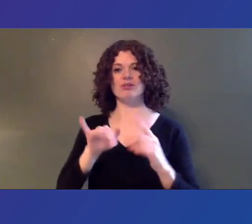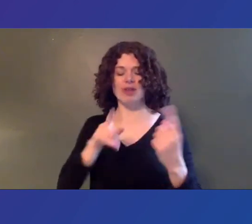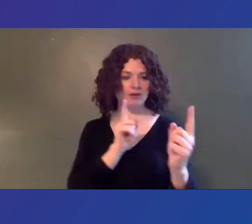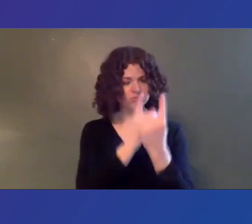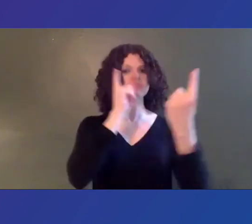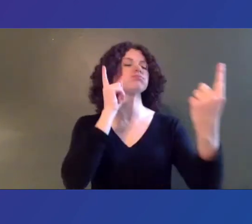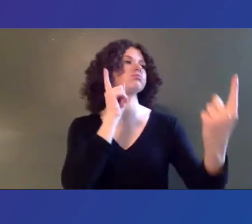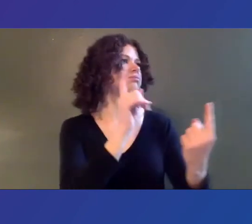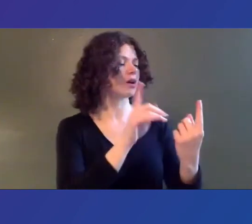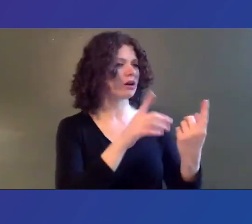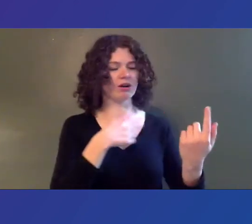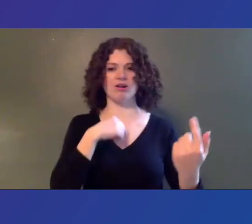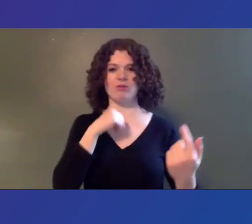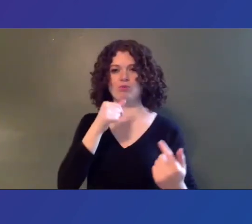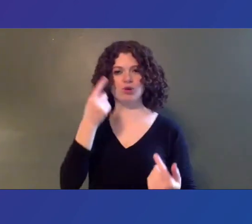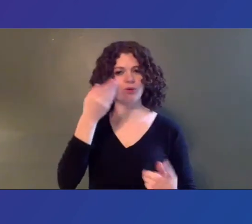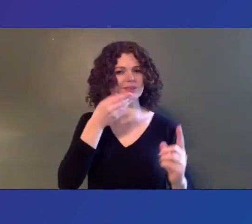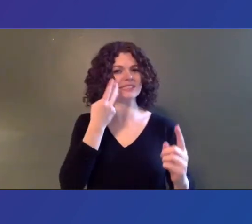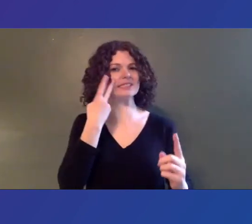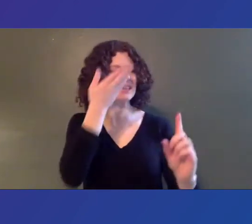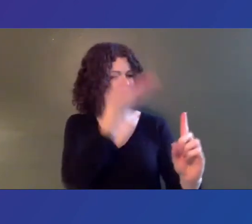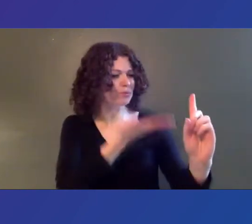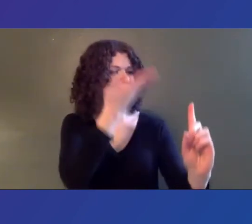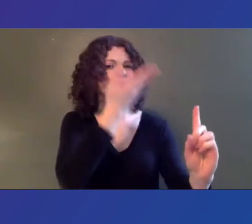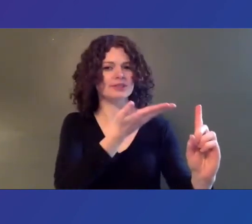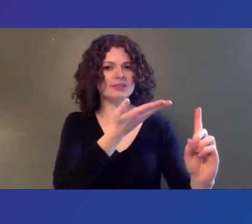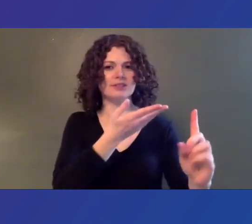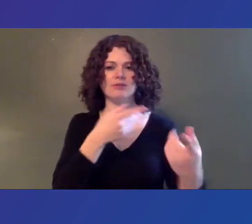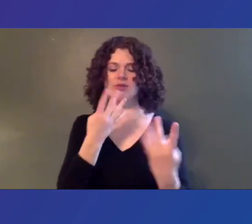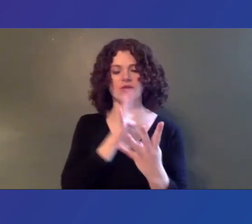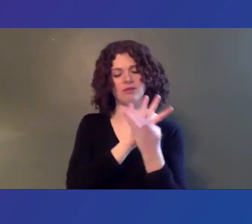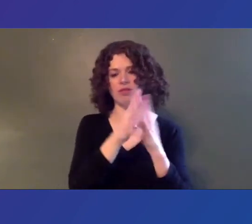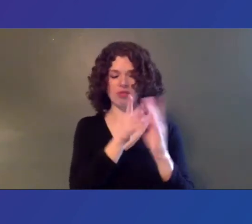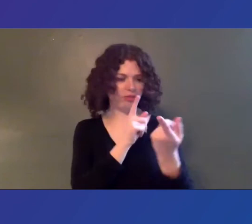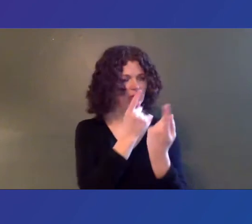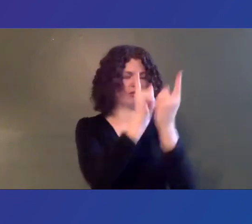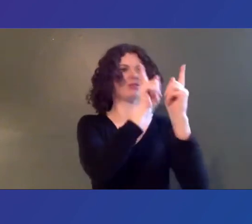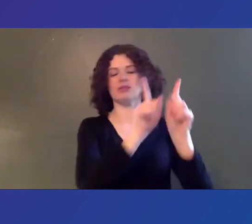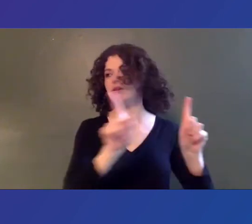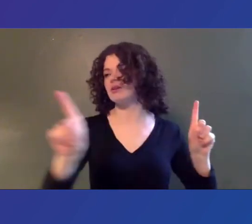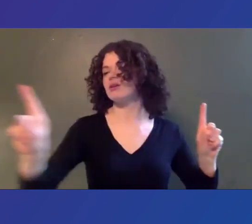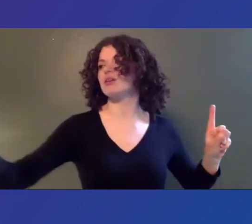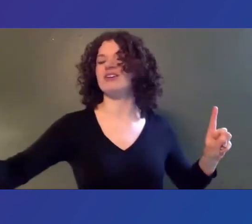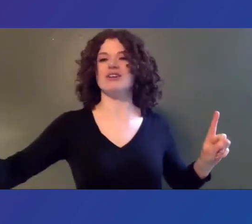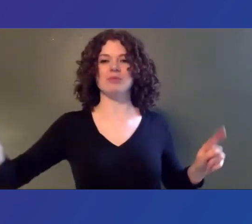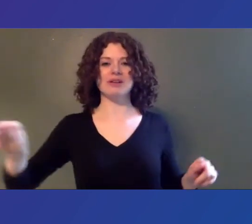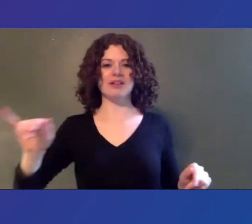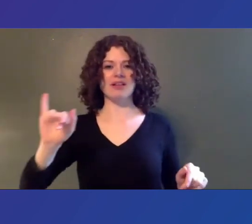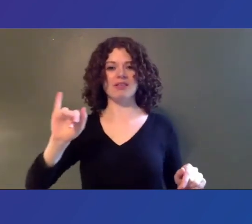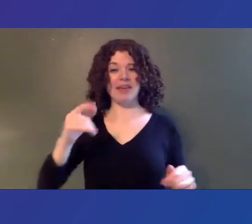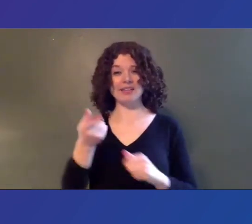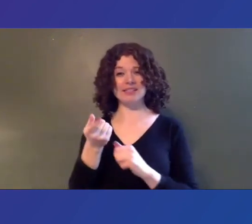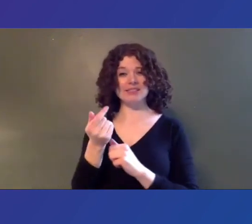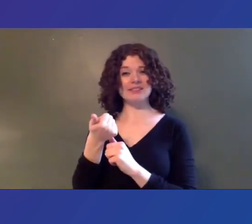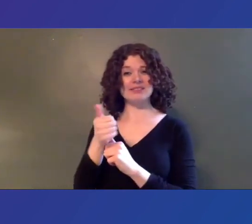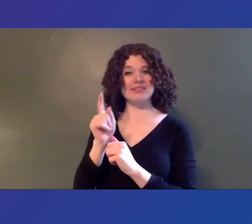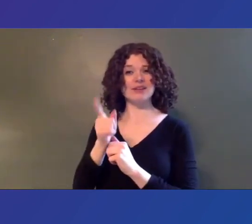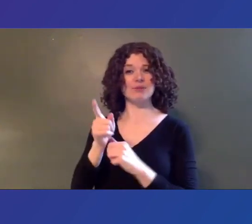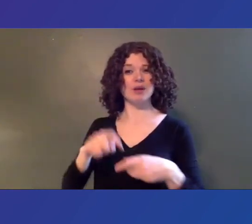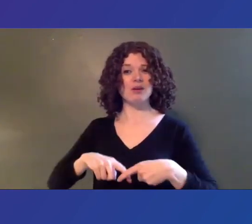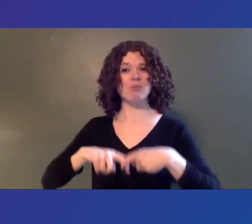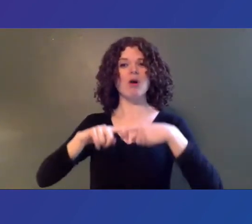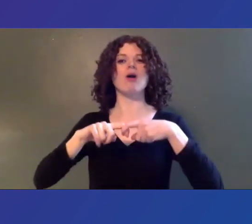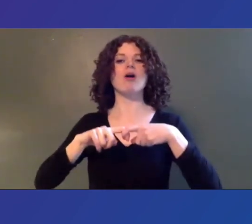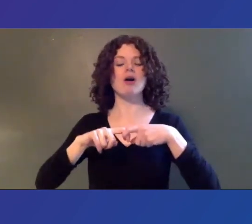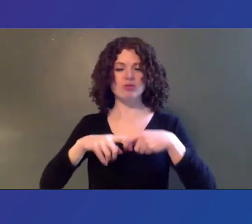someone, we might not think twice about it, but that idea of just taking a moment, a pause to really sensing where you are and then taking in the person next to you.